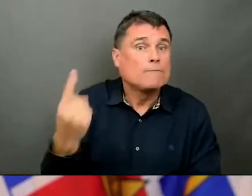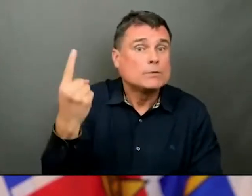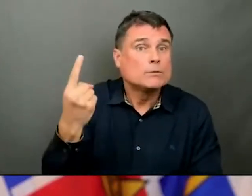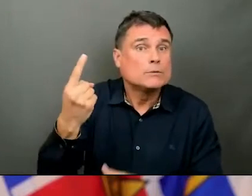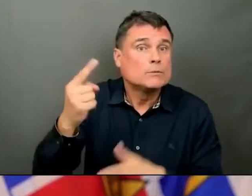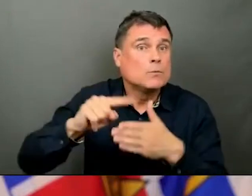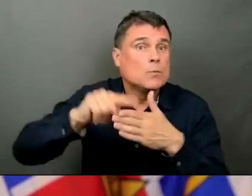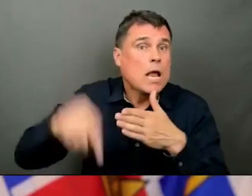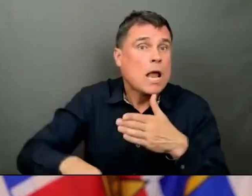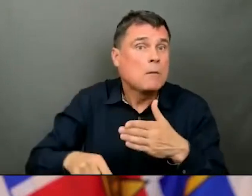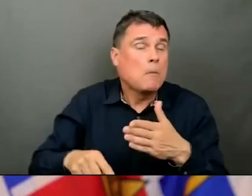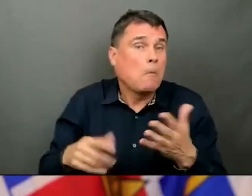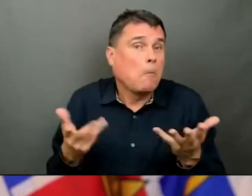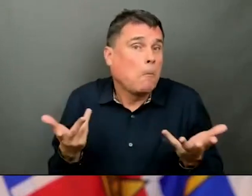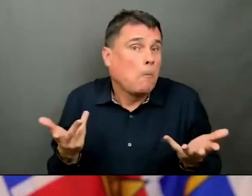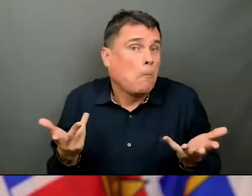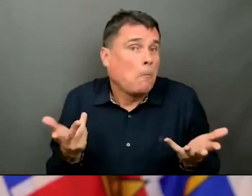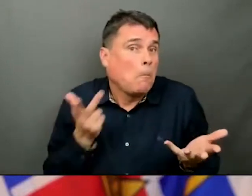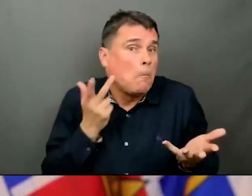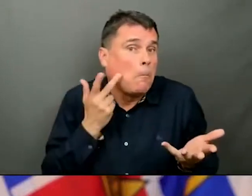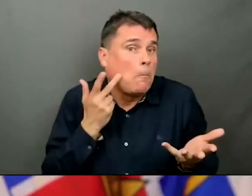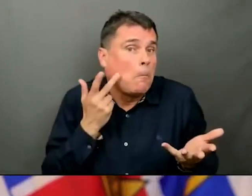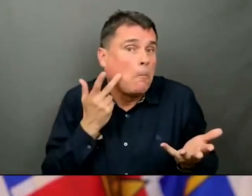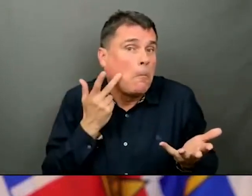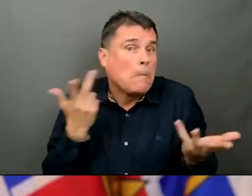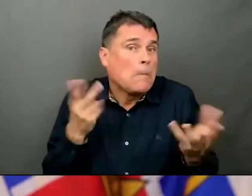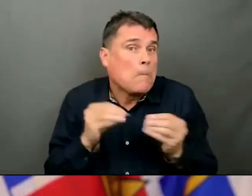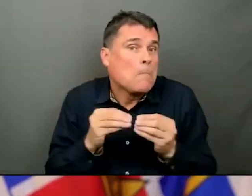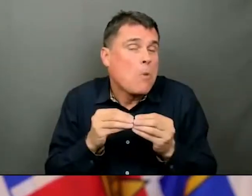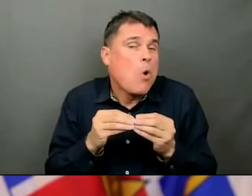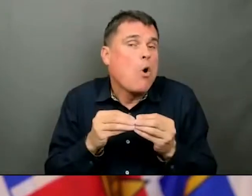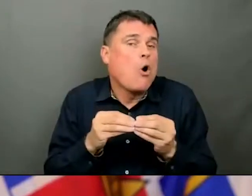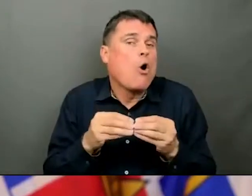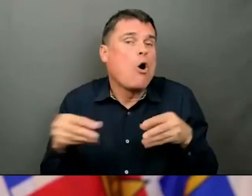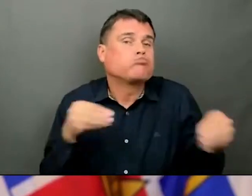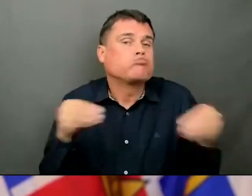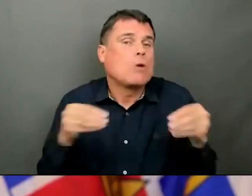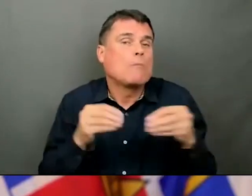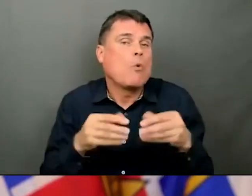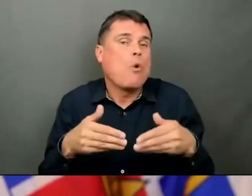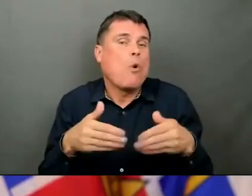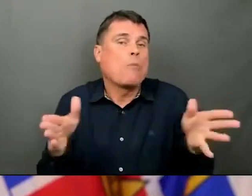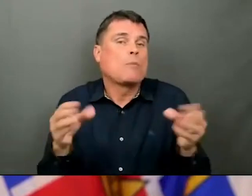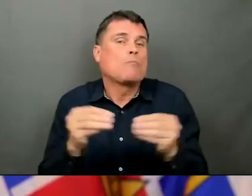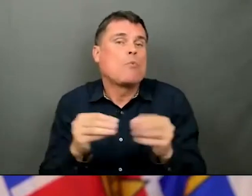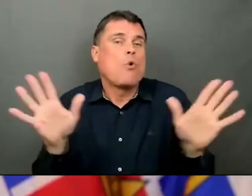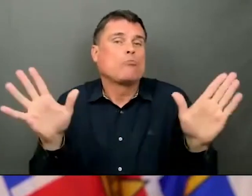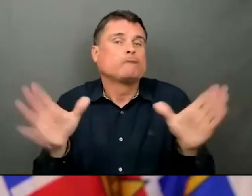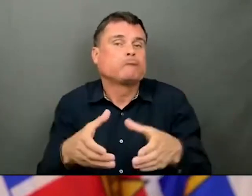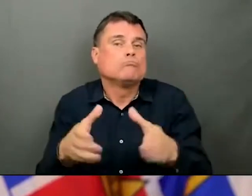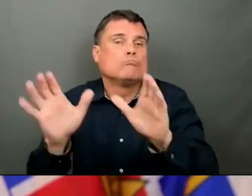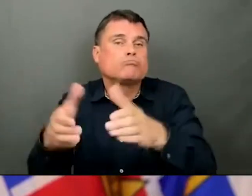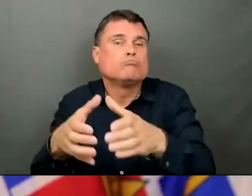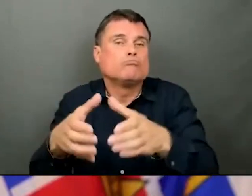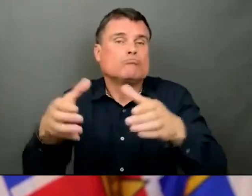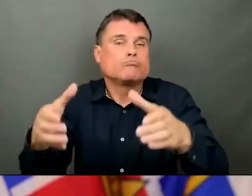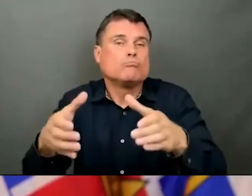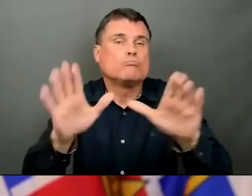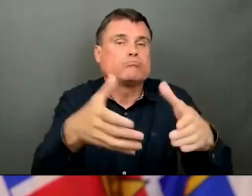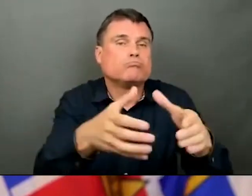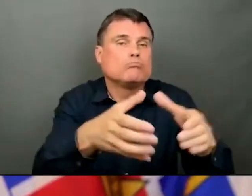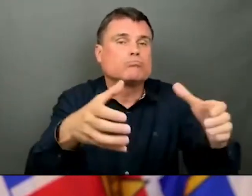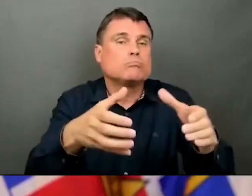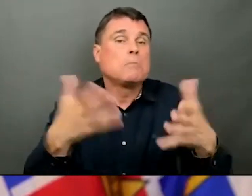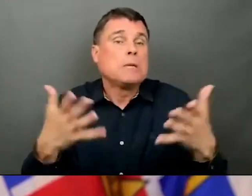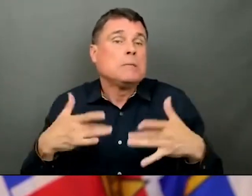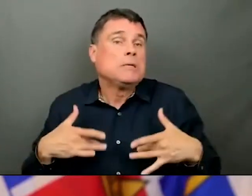to do even more in terms of having small gatherings, in terms of having those events that are so important. And